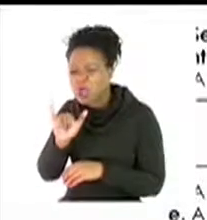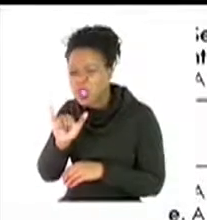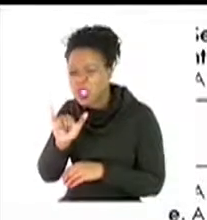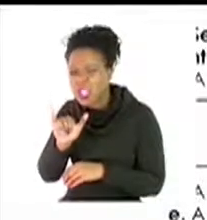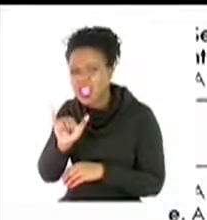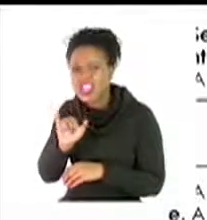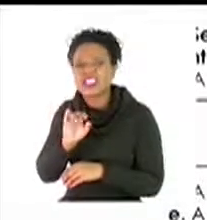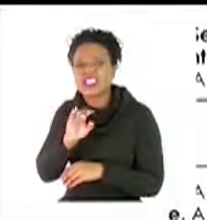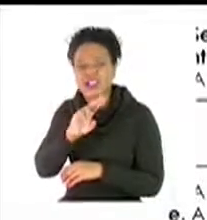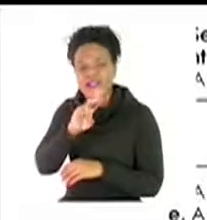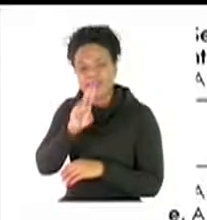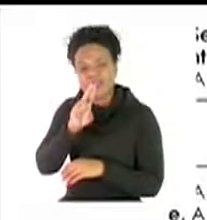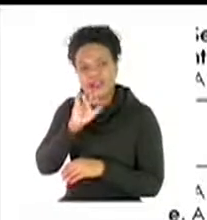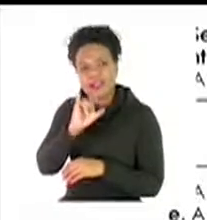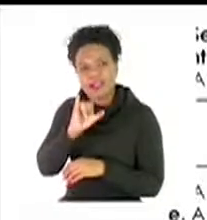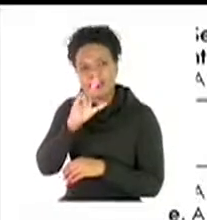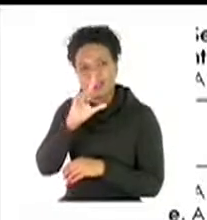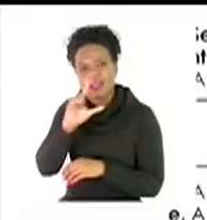the remaining